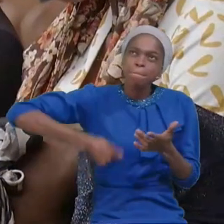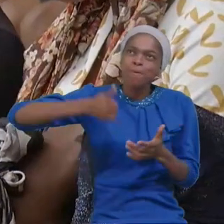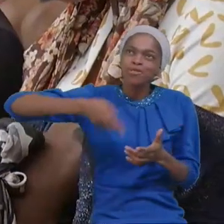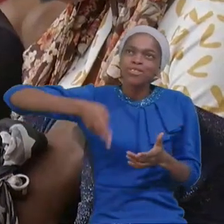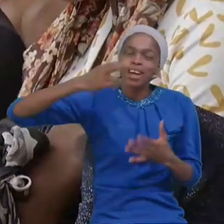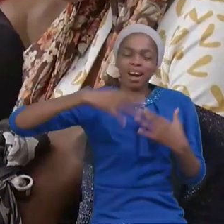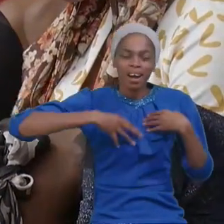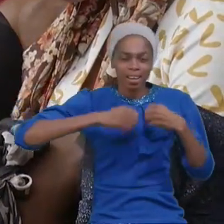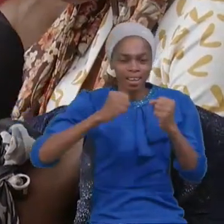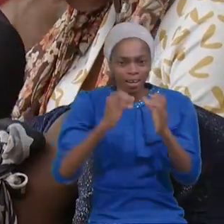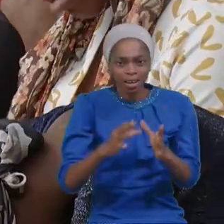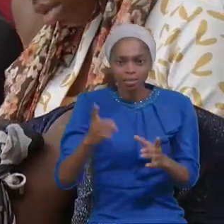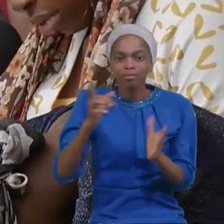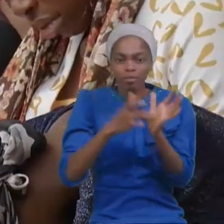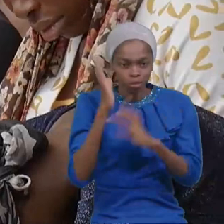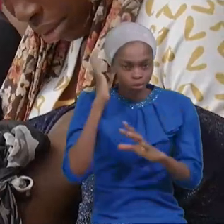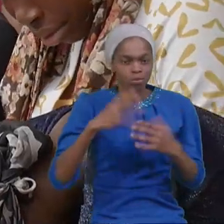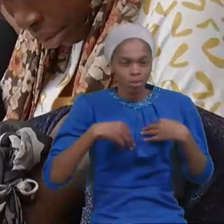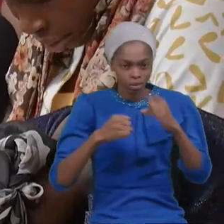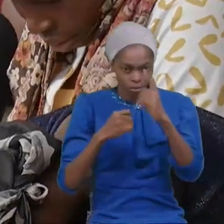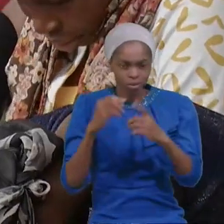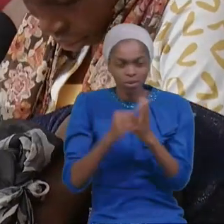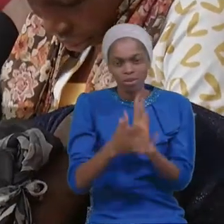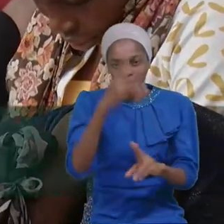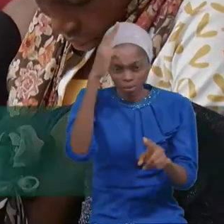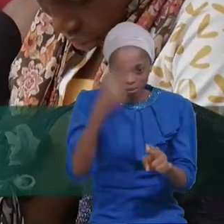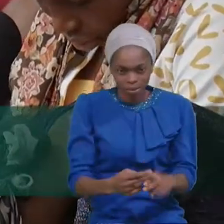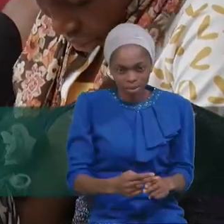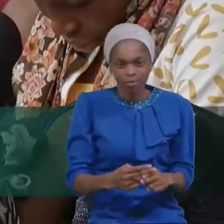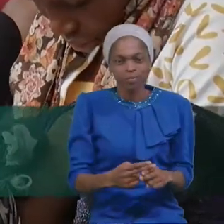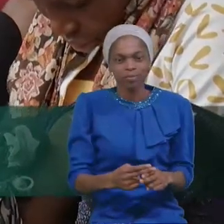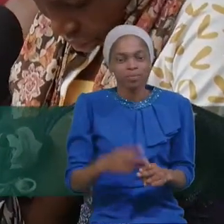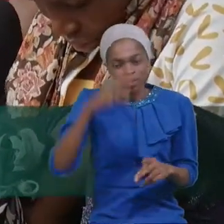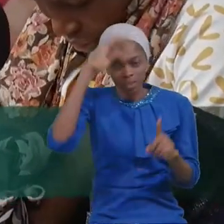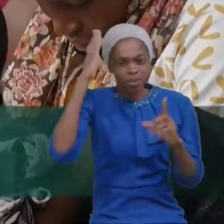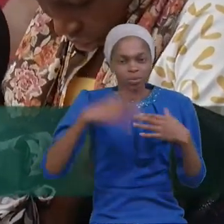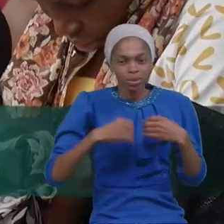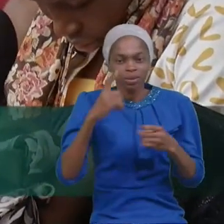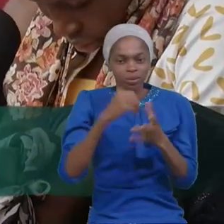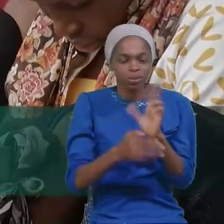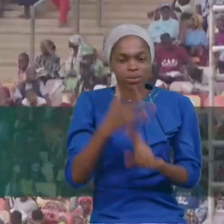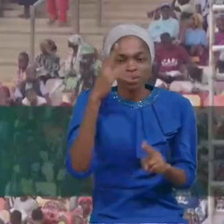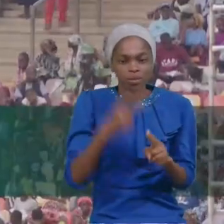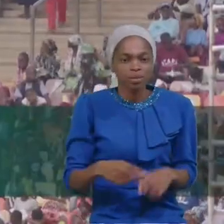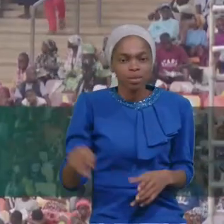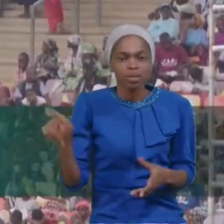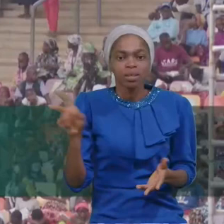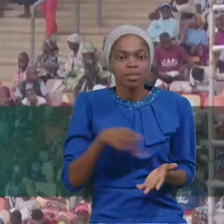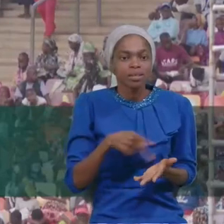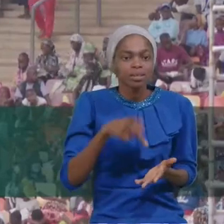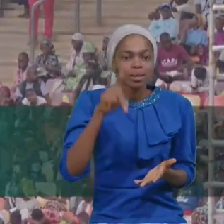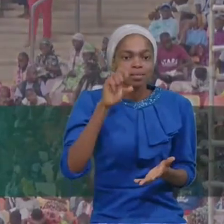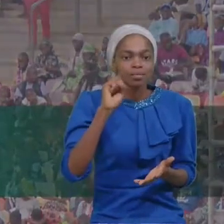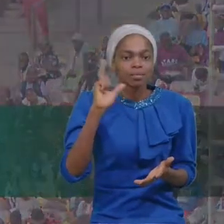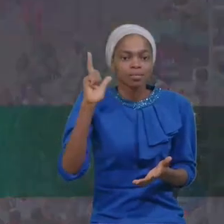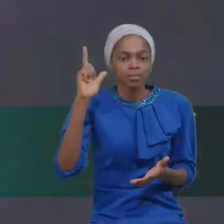Amen. Look at Psalm 103. I'm reading from verse 1. It says, bless the Lord,